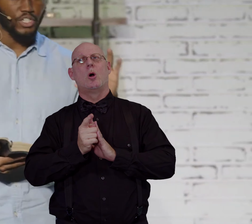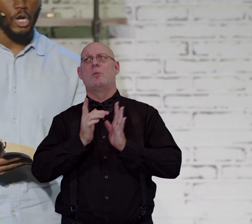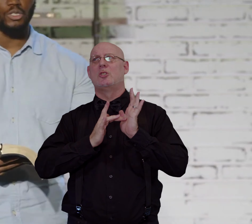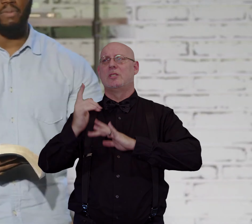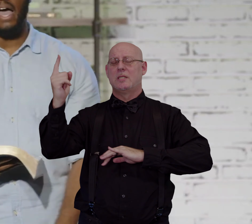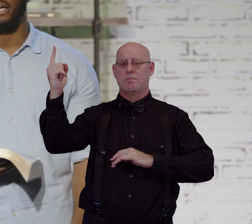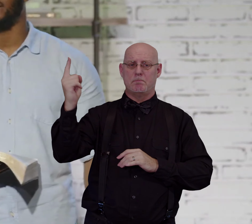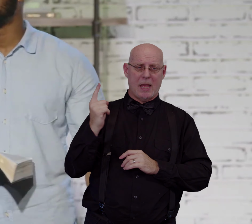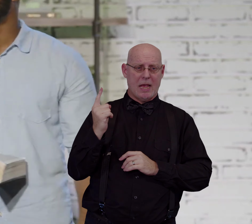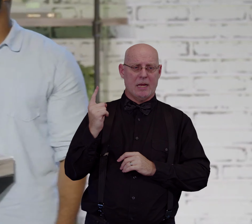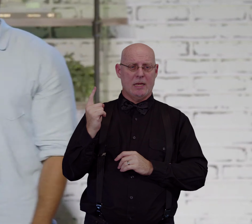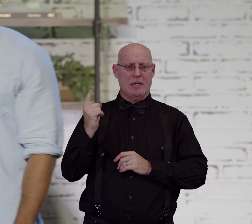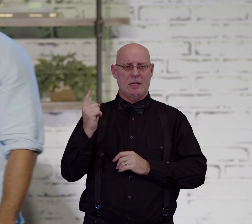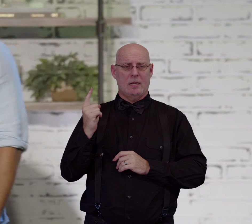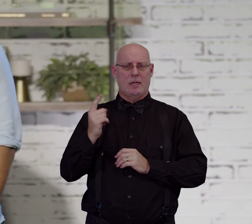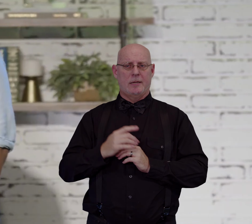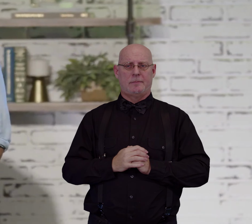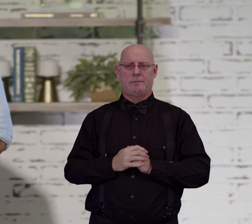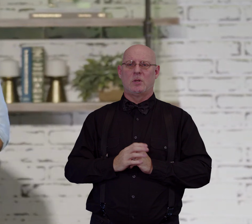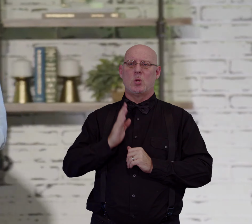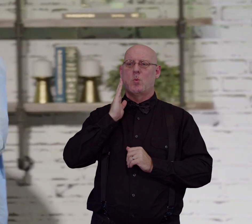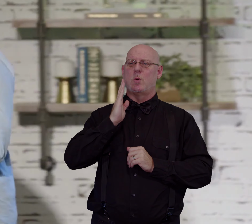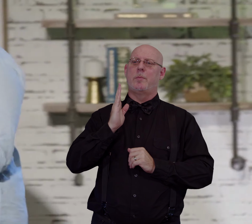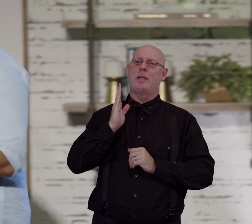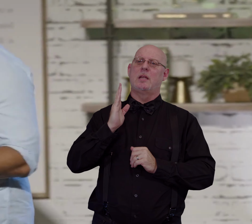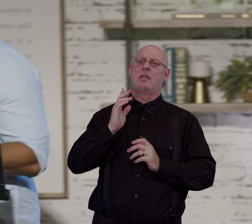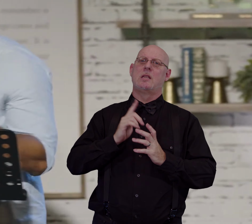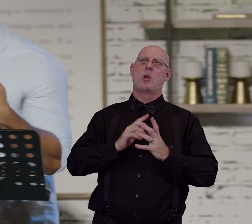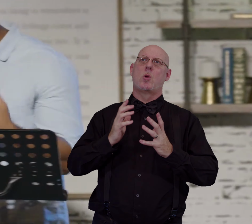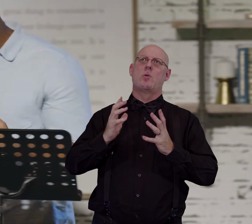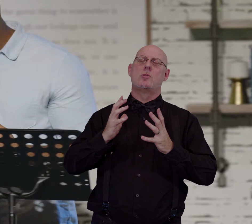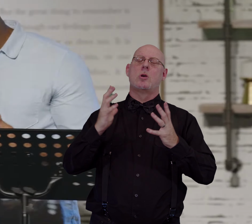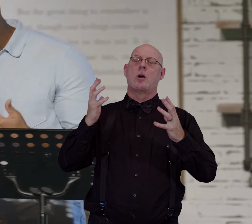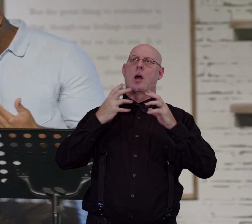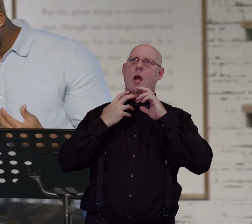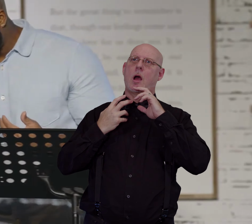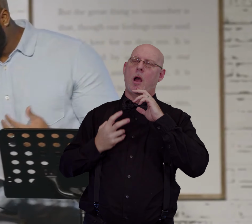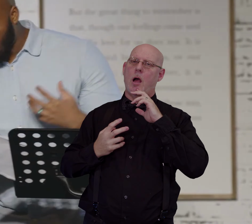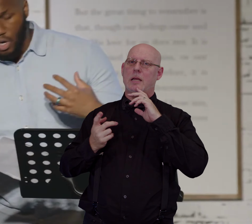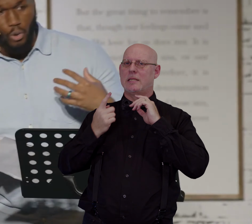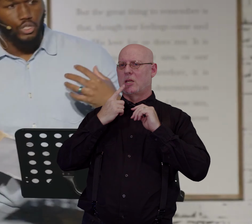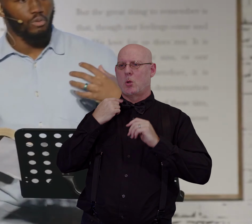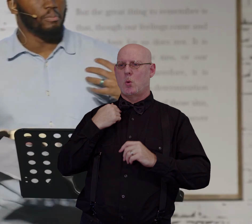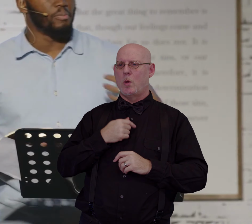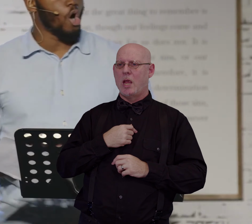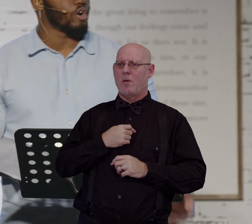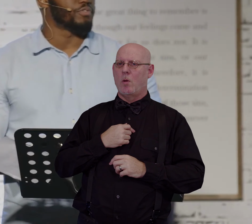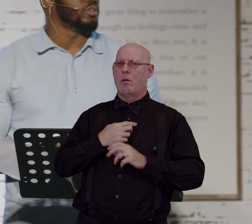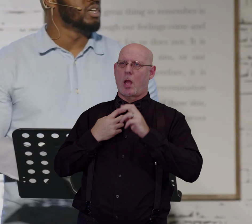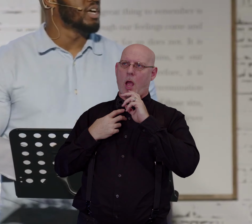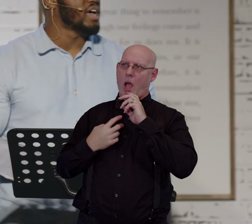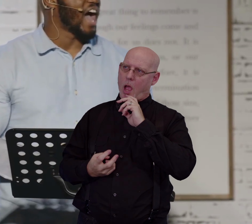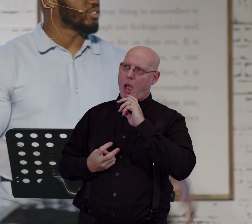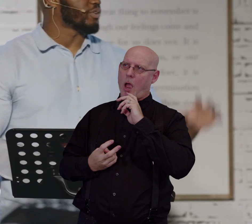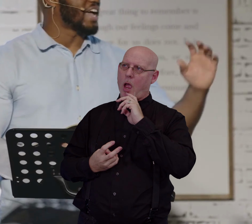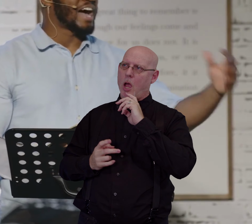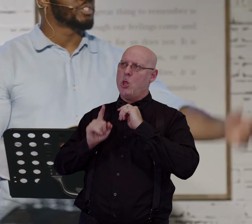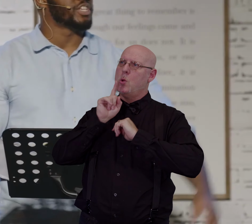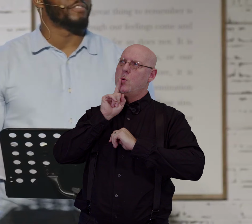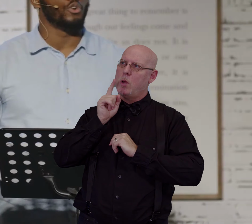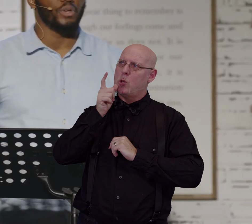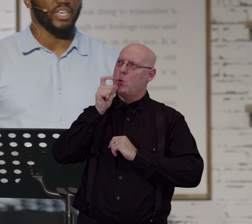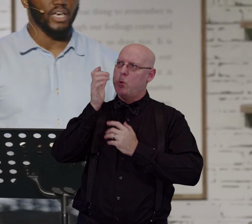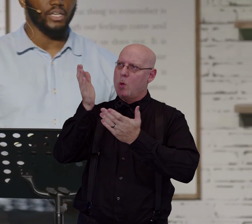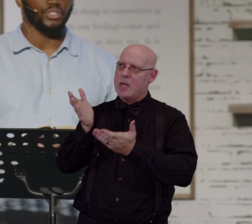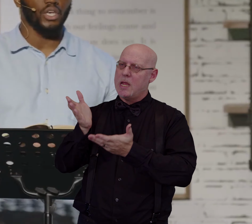Lord returns back, that there's going to be this utter astonishment. He even says that we're going to marvel at the